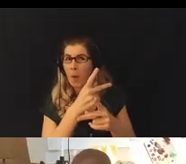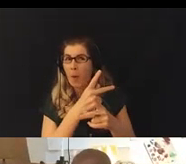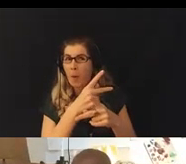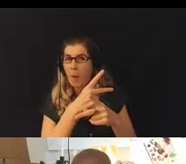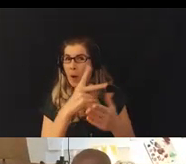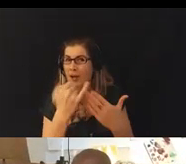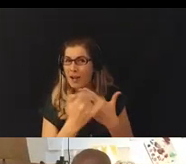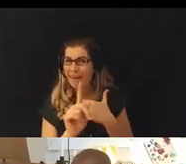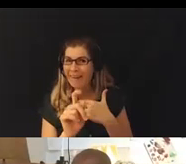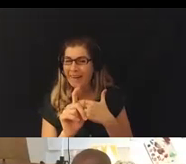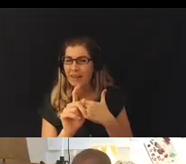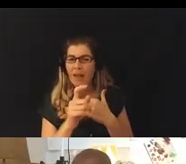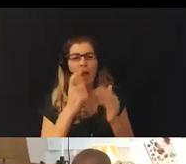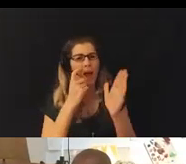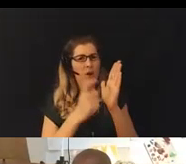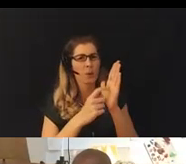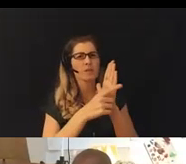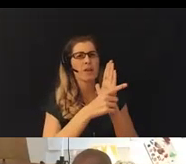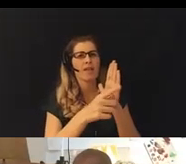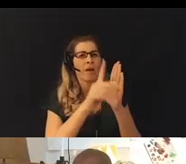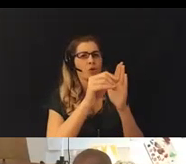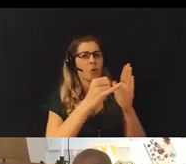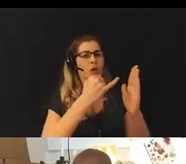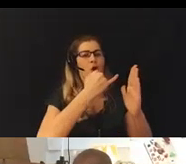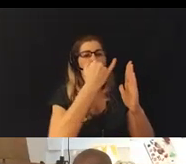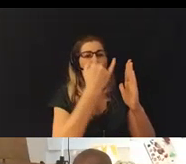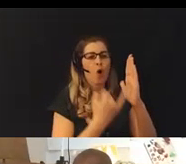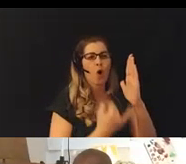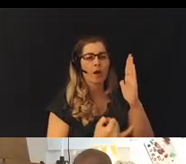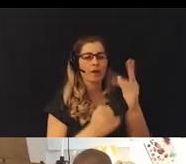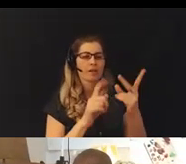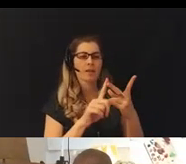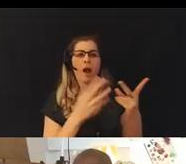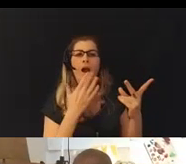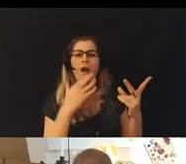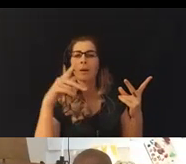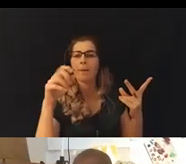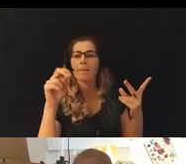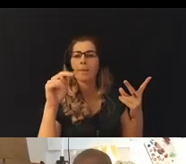Because I see that they were doing drawings. I see that they were using probably colored pencils.